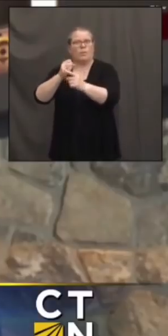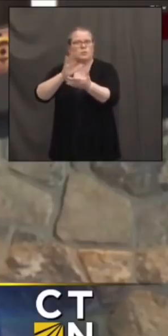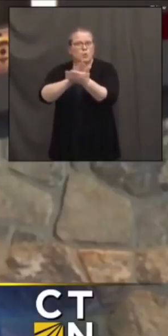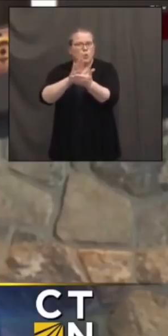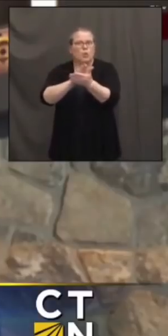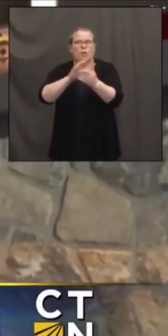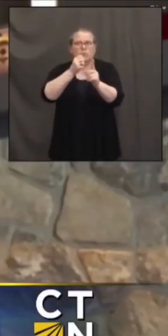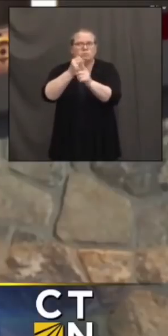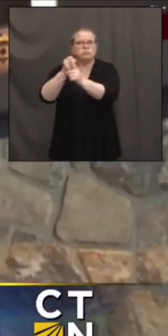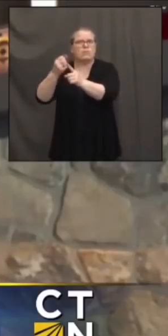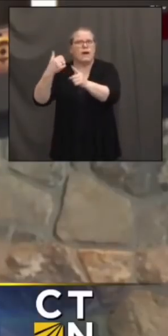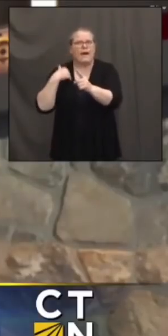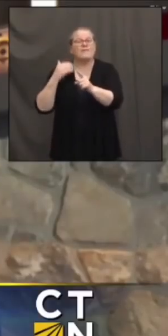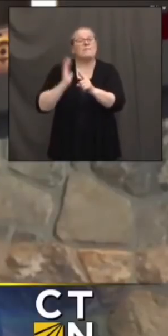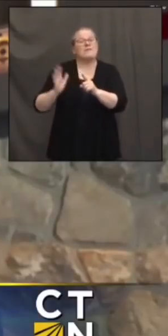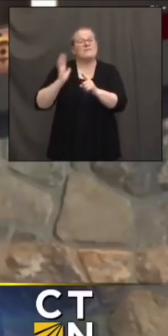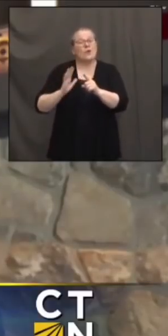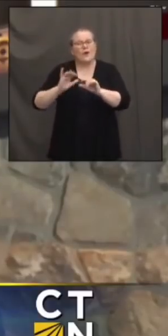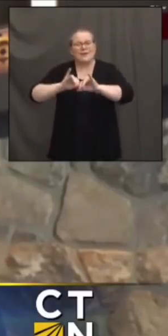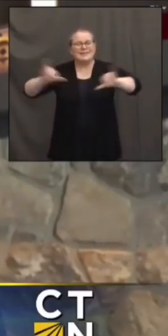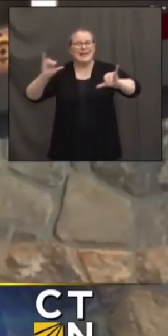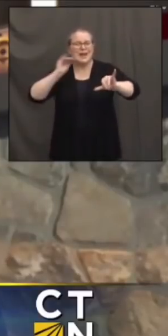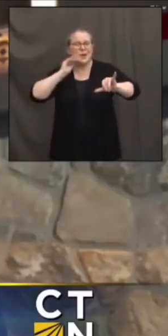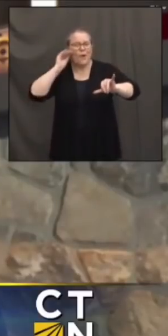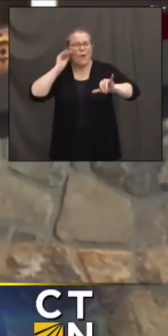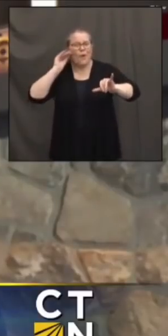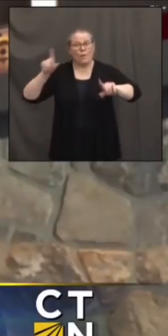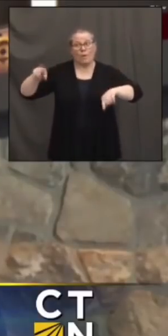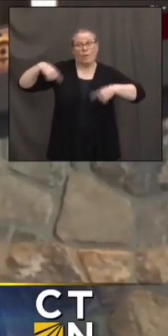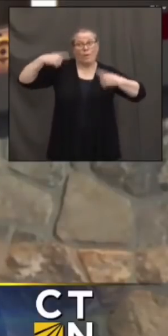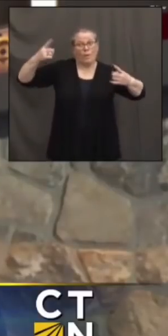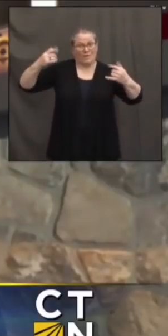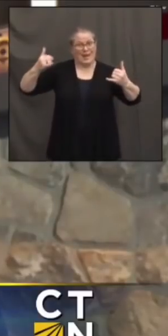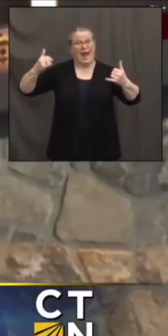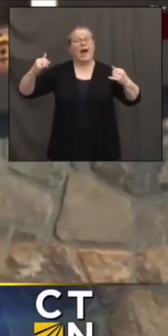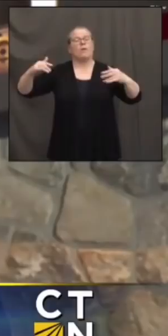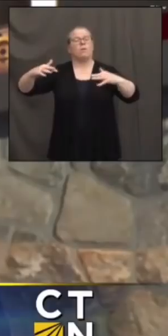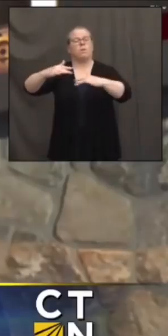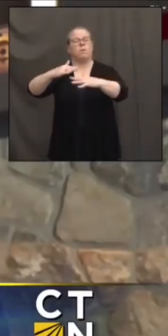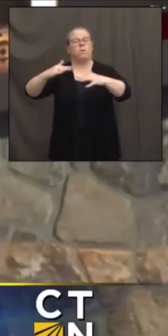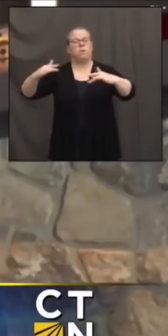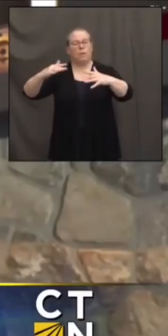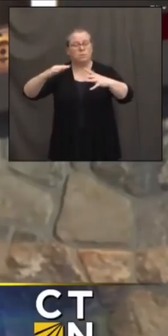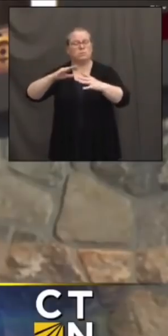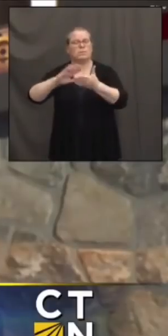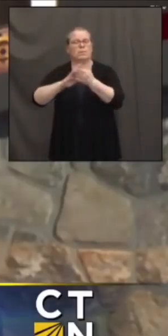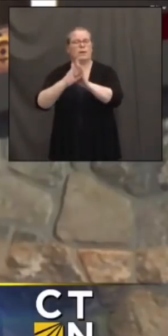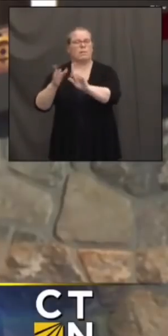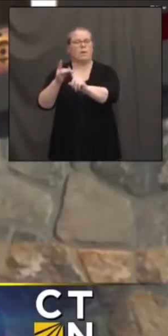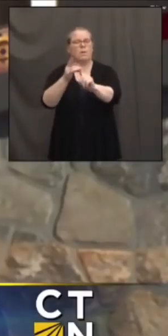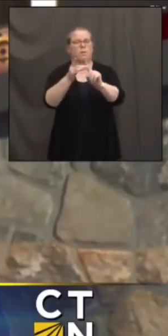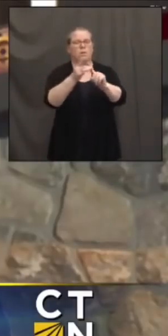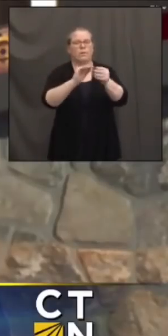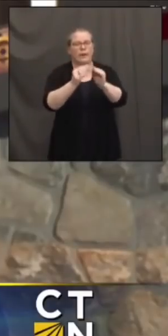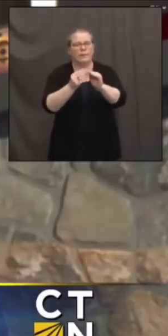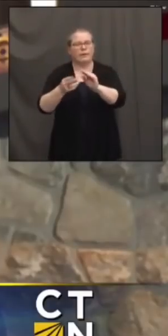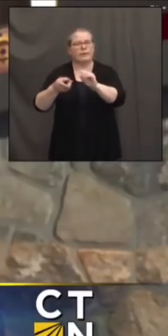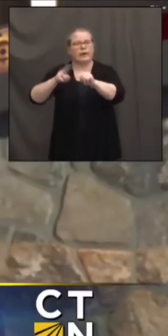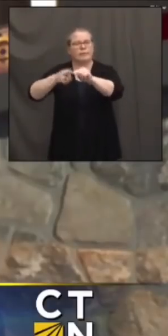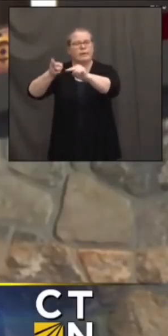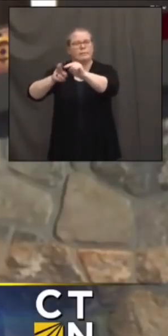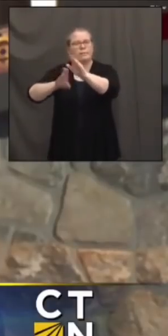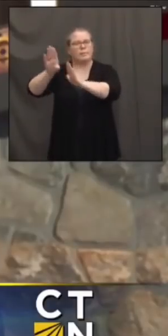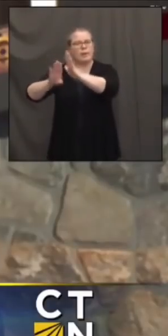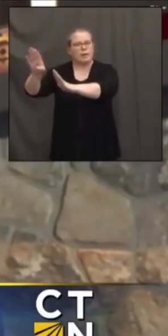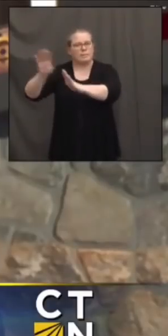that were largely sheltered from the vaccine through most of the pandemic are now being sheltered from the virus, are now being exposed to the